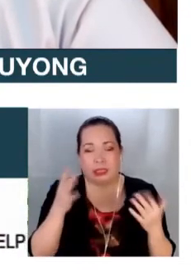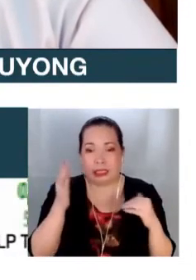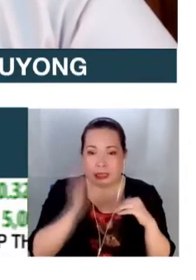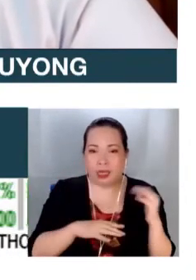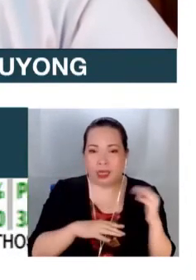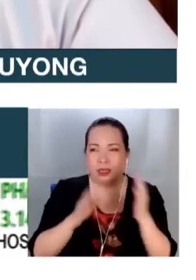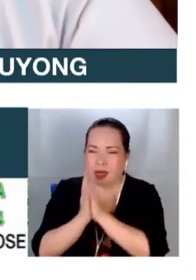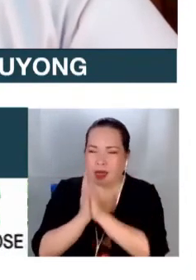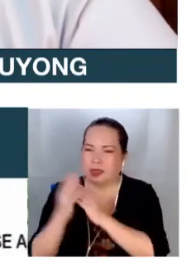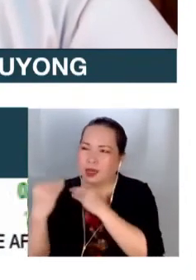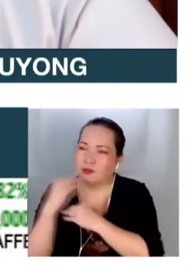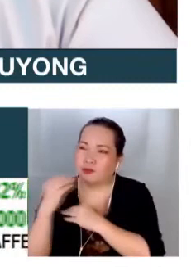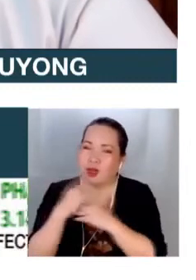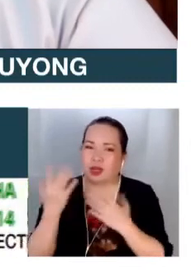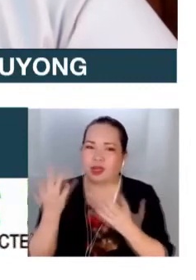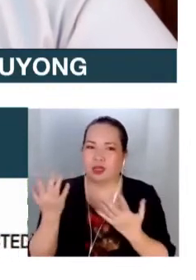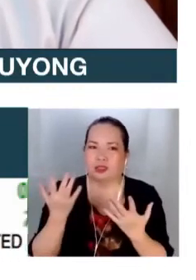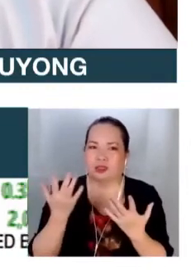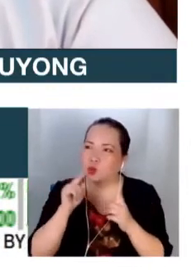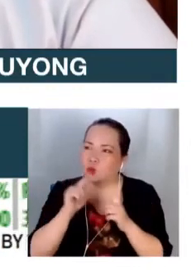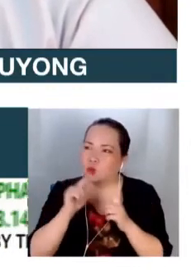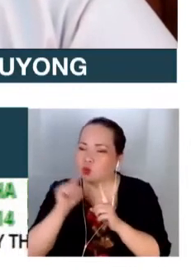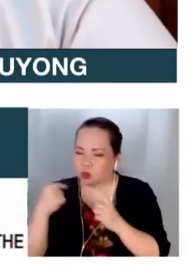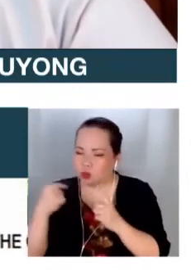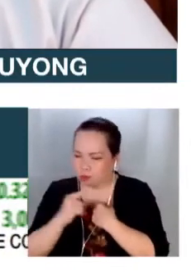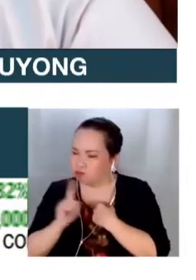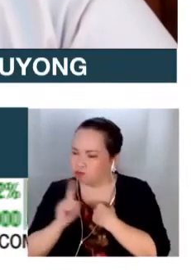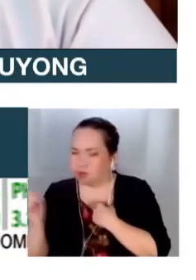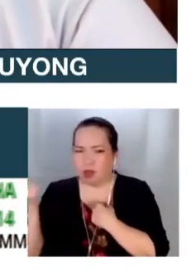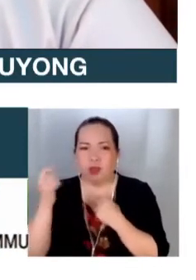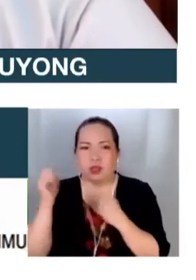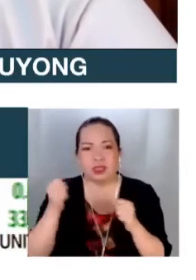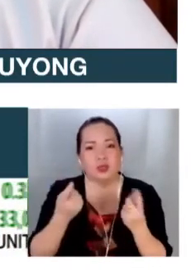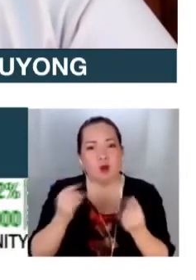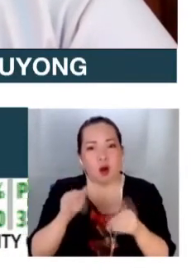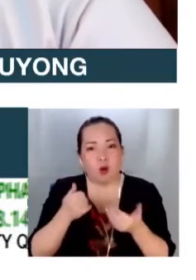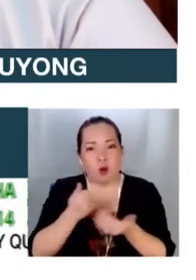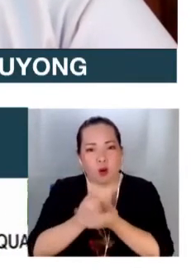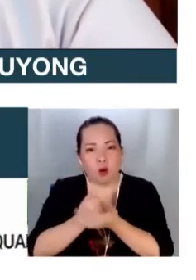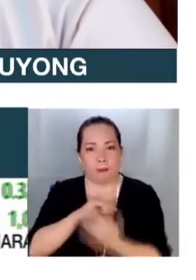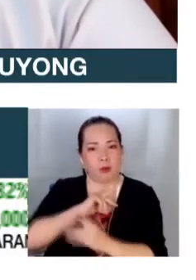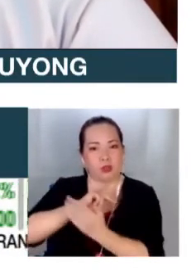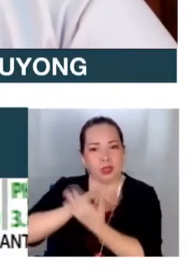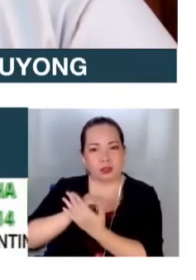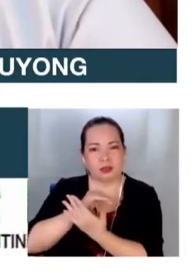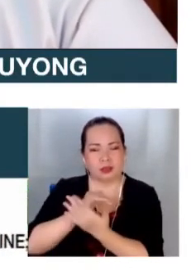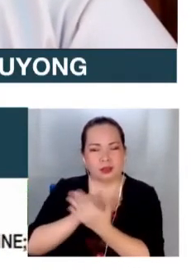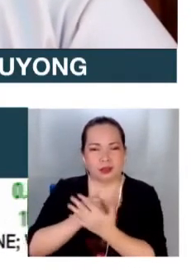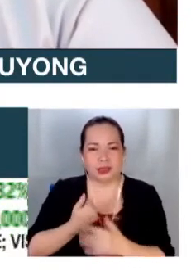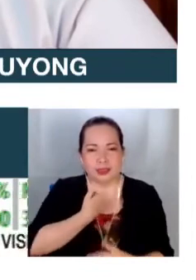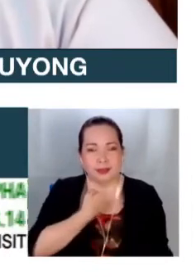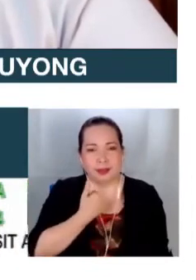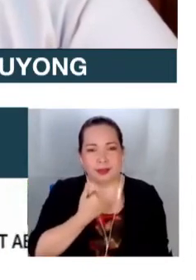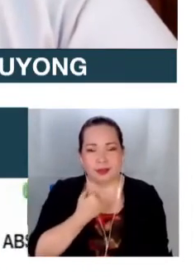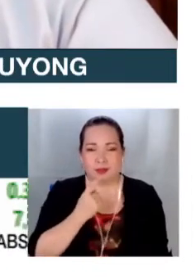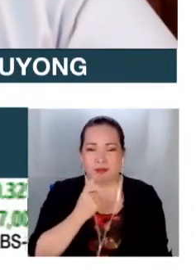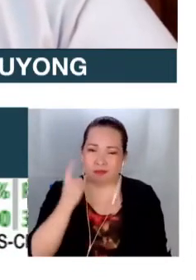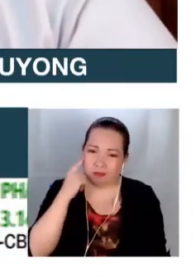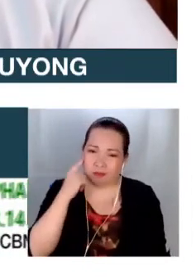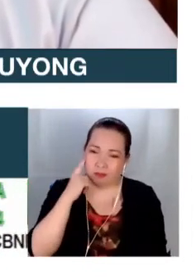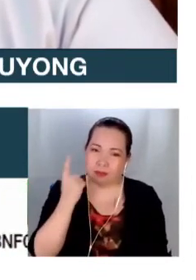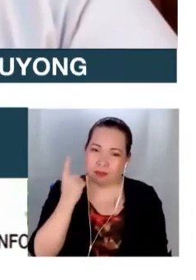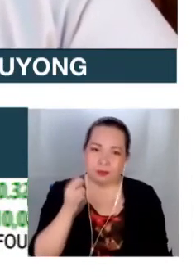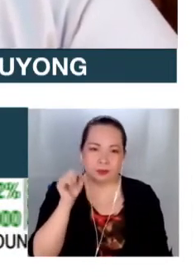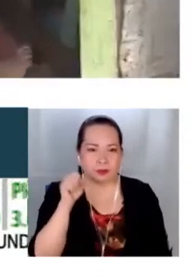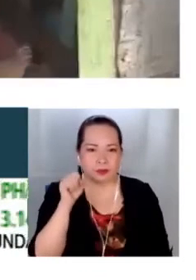advice from a third party as to what they can do to better protect themselves, Undersecretary. Yes, actually,